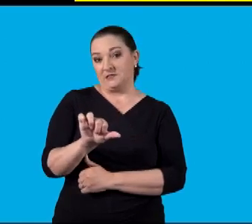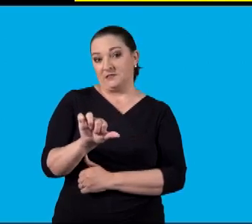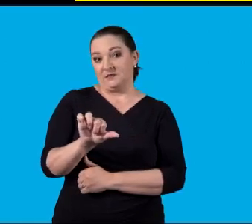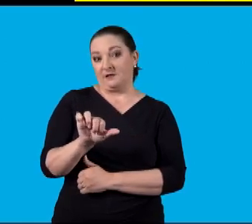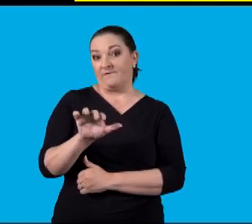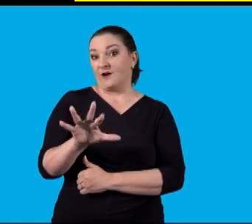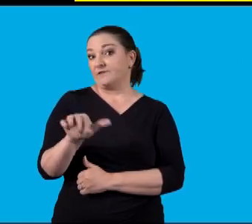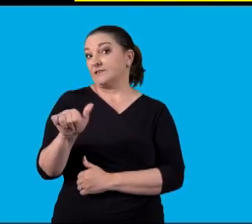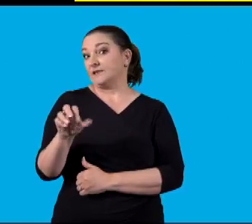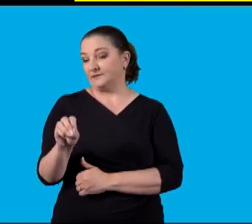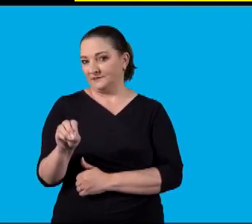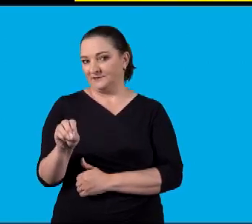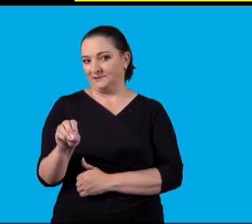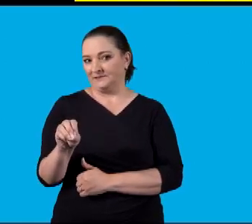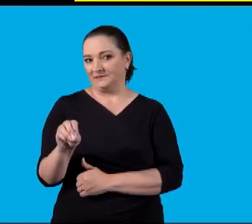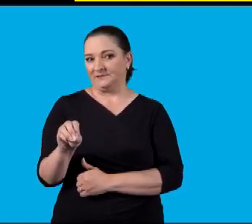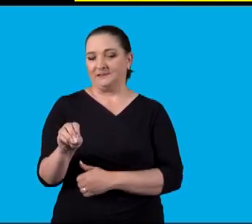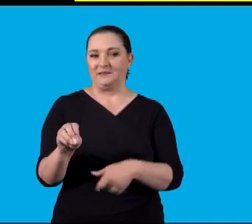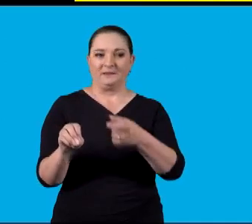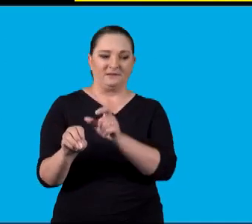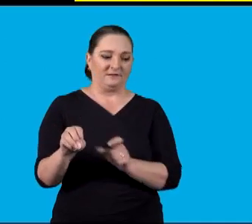20,546,560, which is